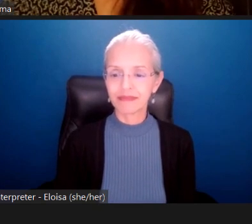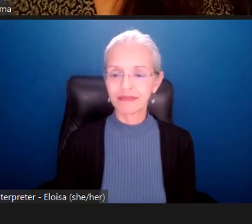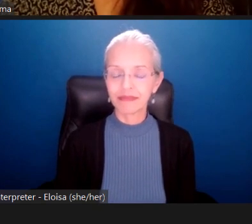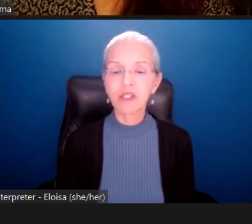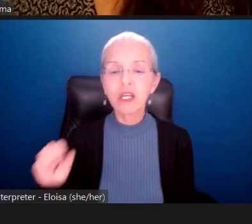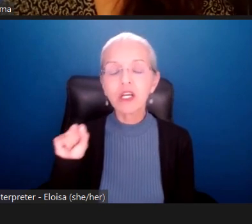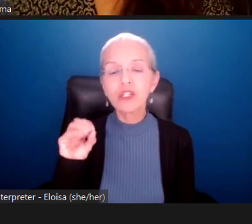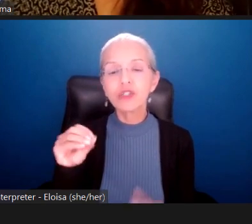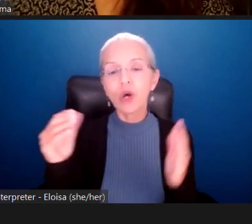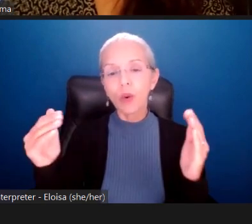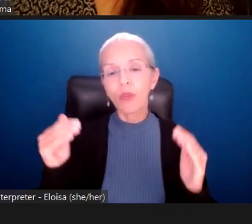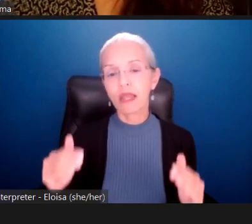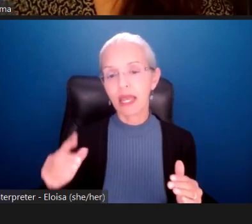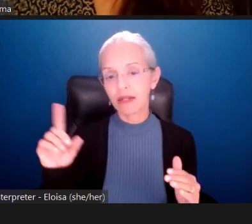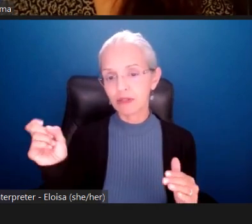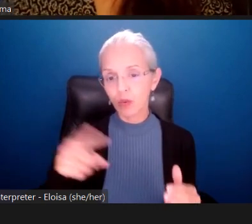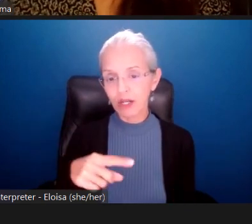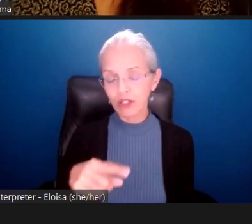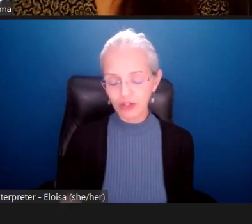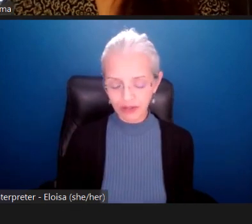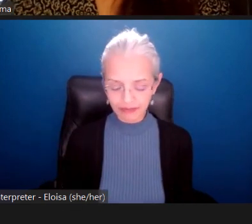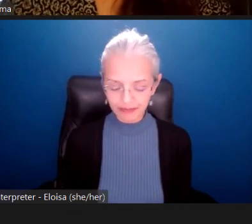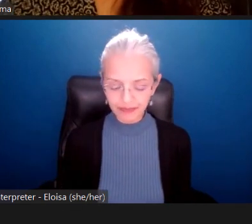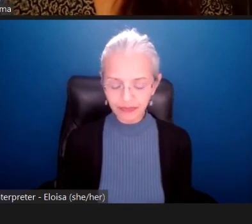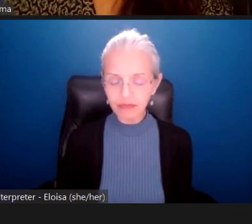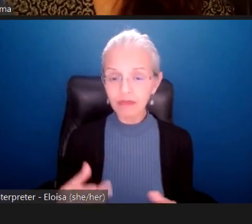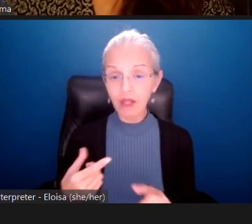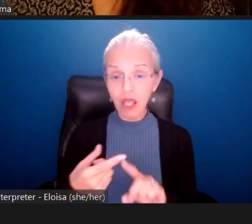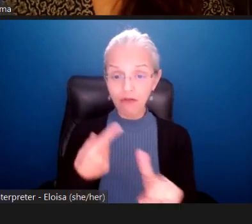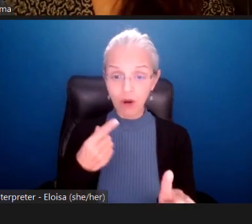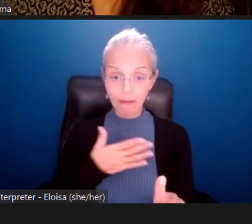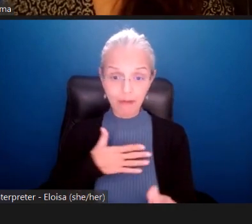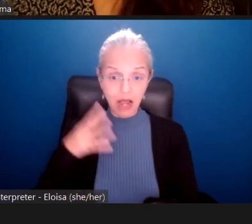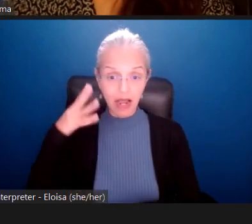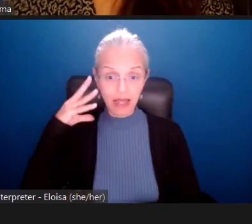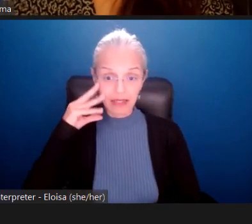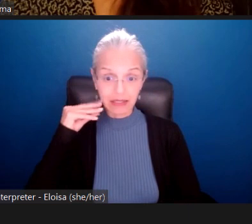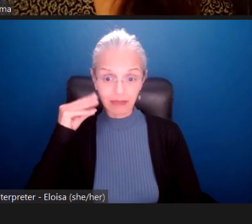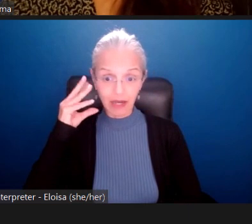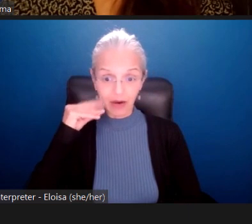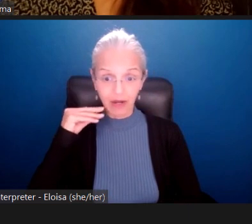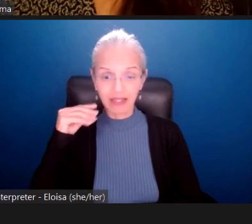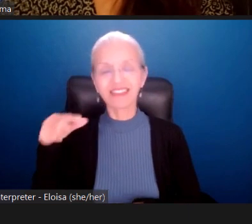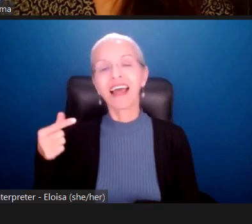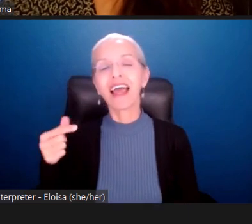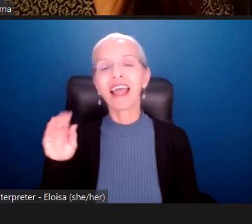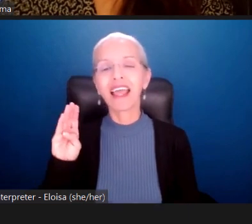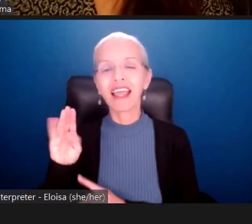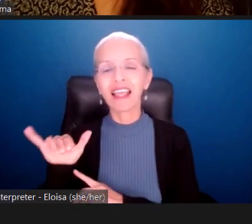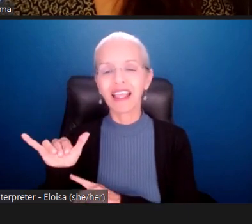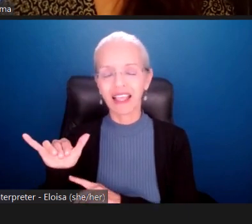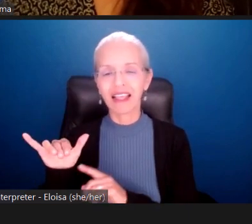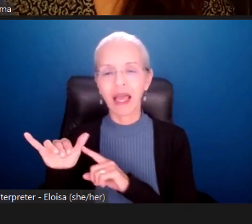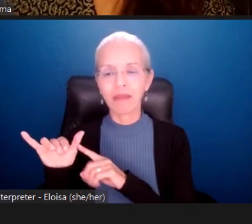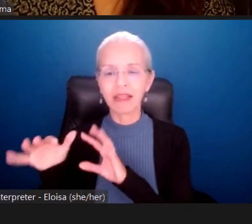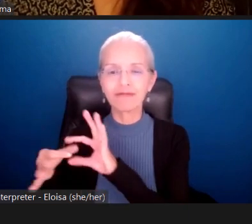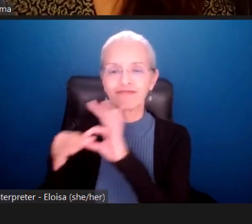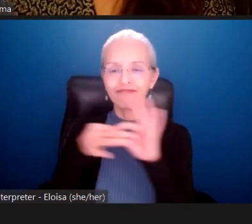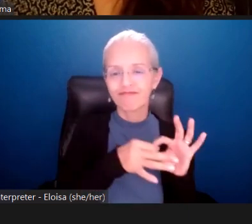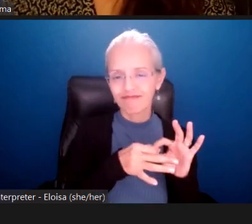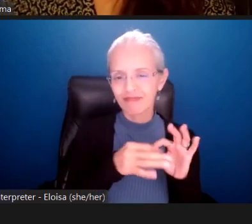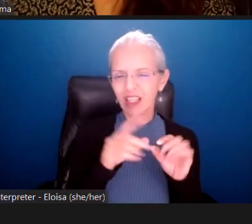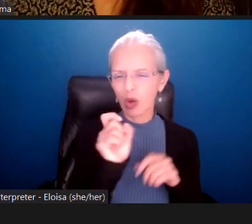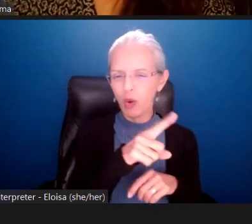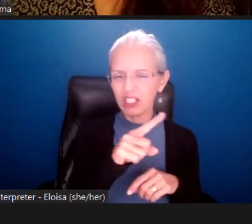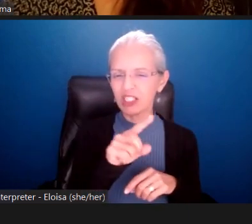So the next question is, from my experience, this is again returning to the question about those